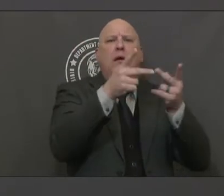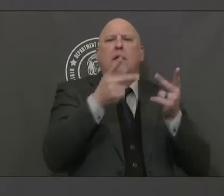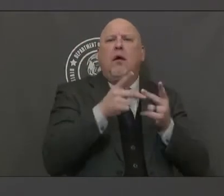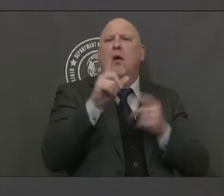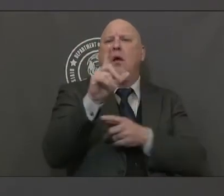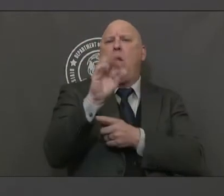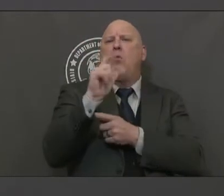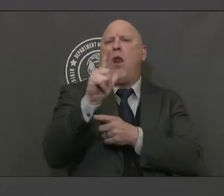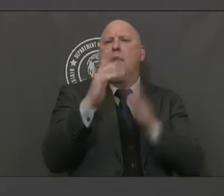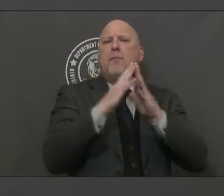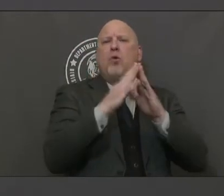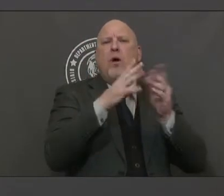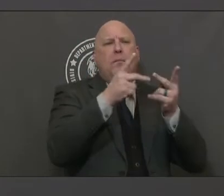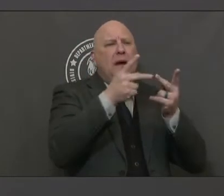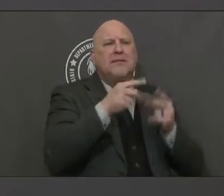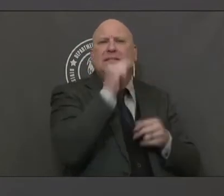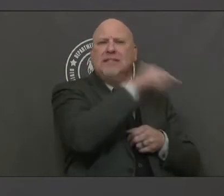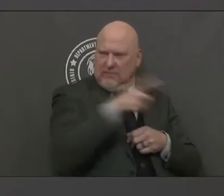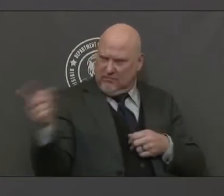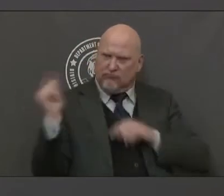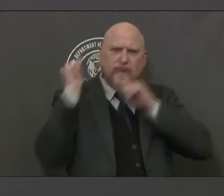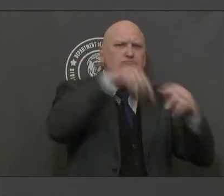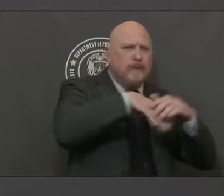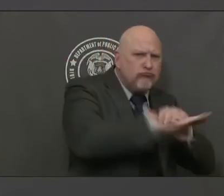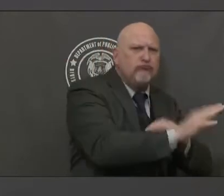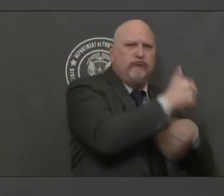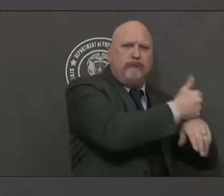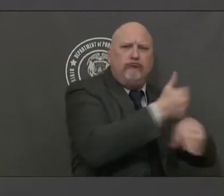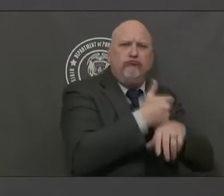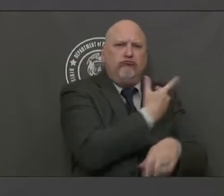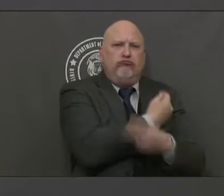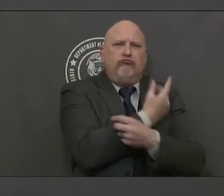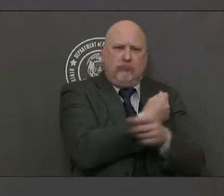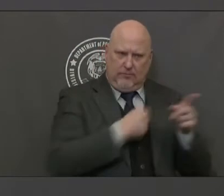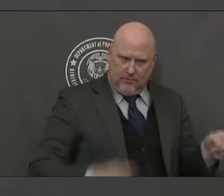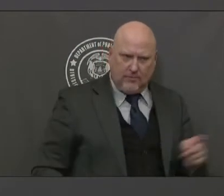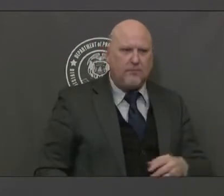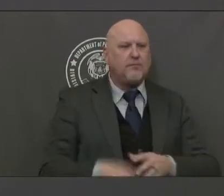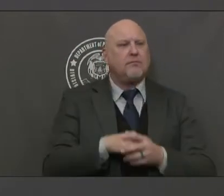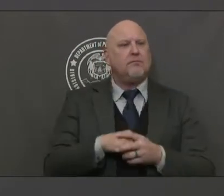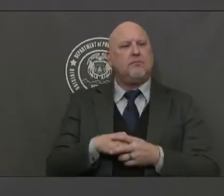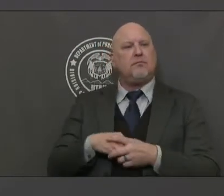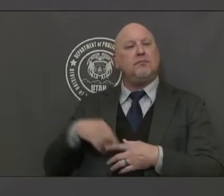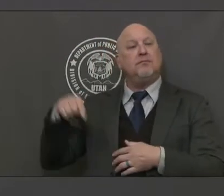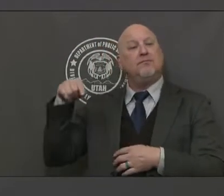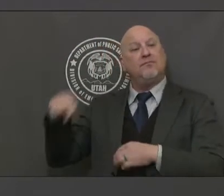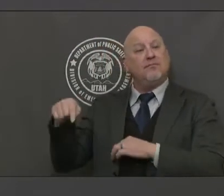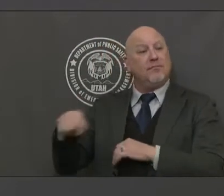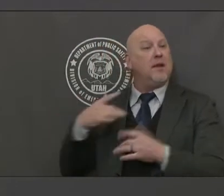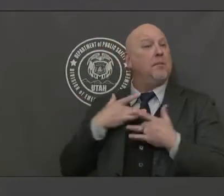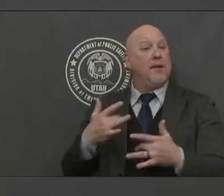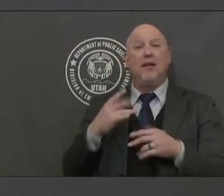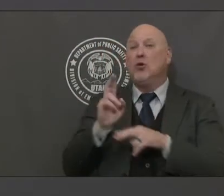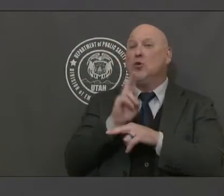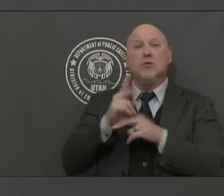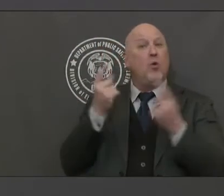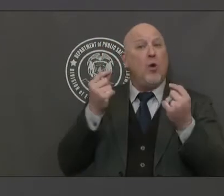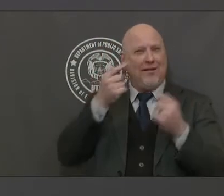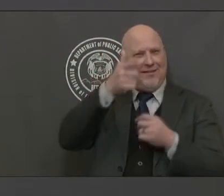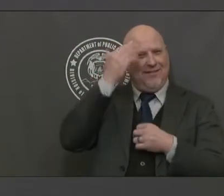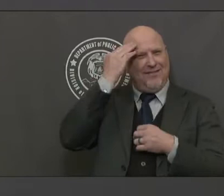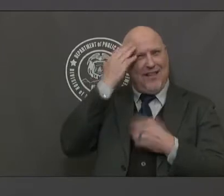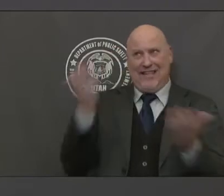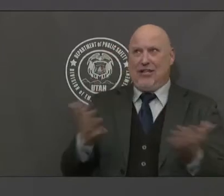this pandemic. We're grateful to the Larry H. Miller Group for allowing NOMI to use those sites in communities